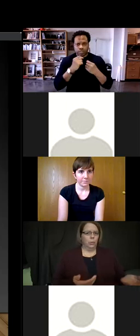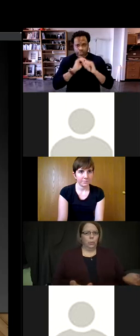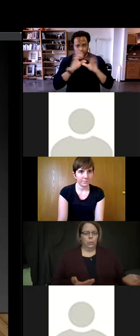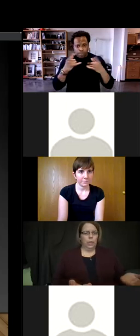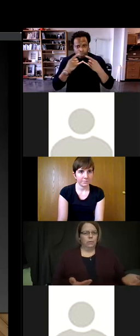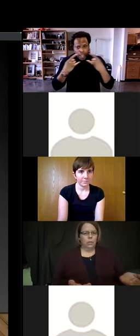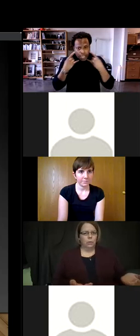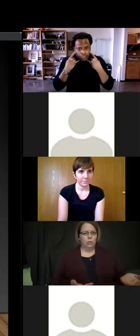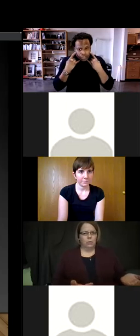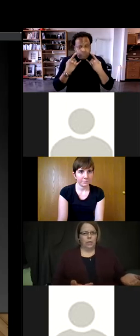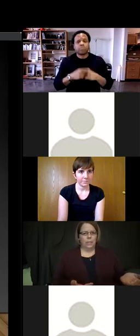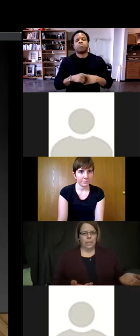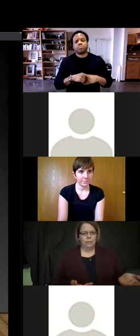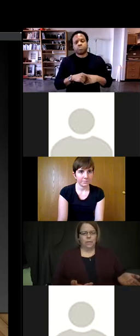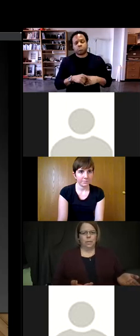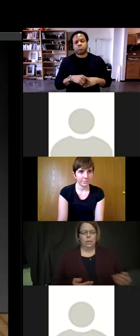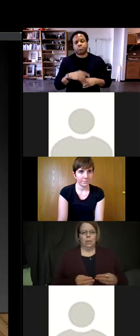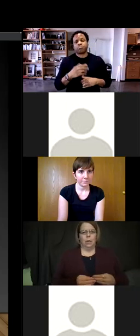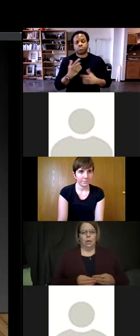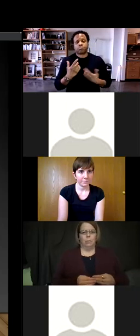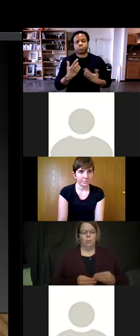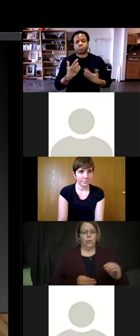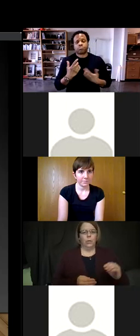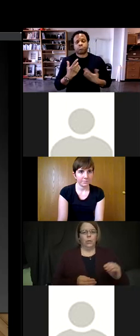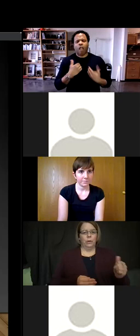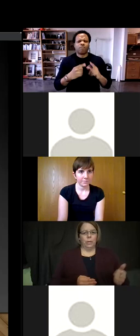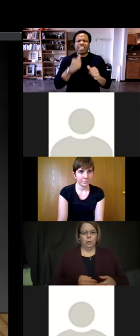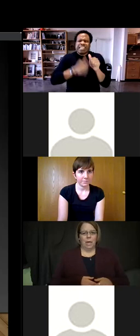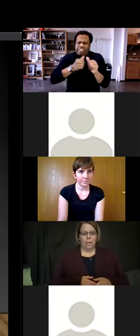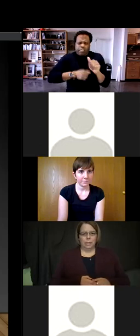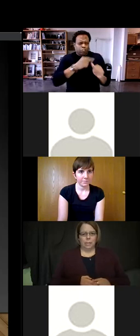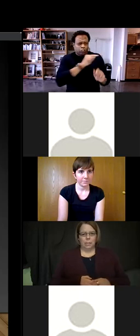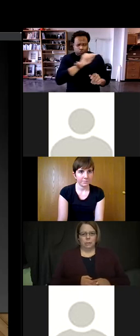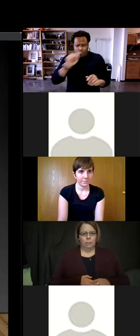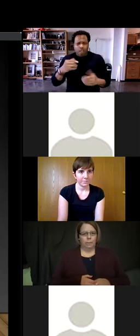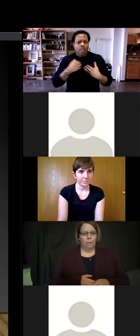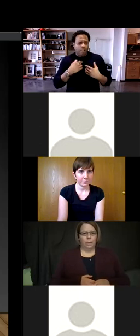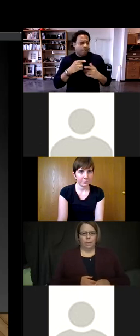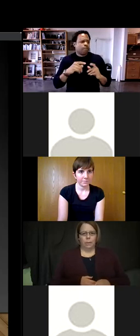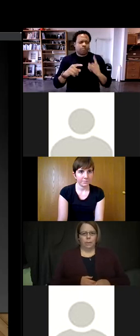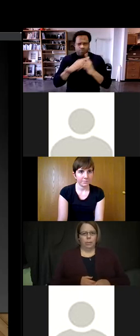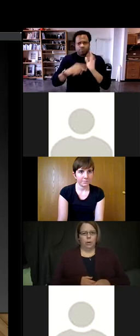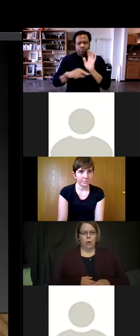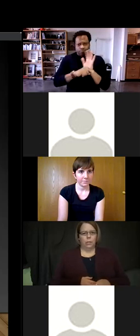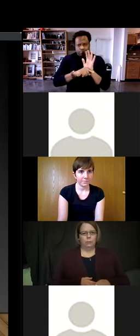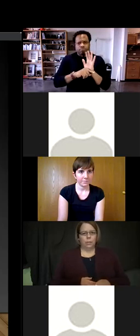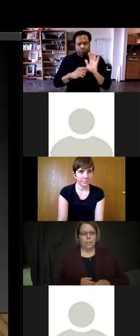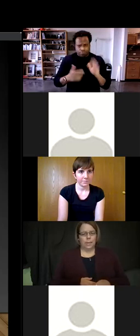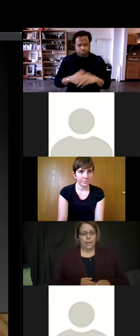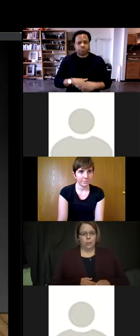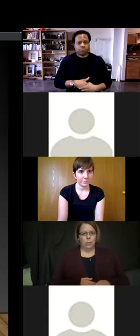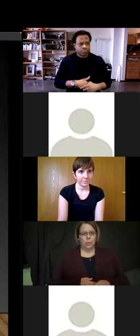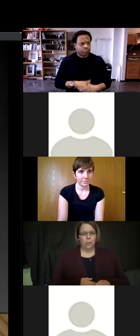So, you know, what do we have to do to provide safety? Do have clear masks. There are